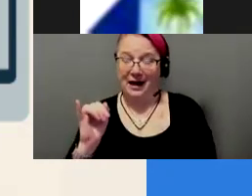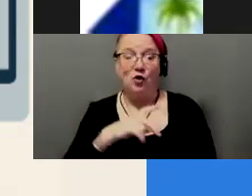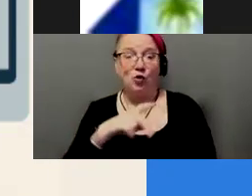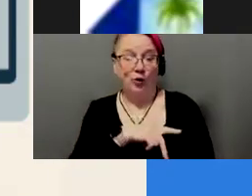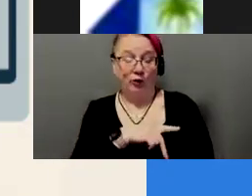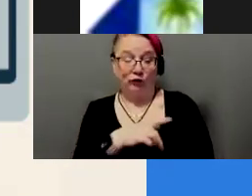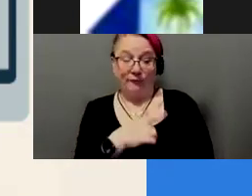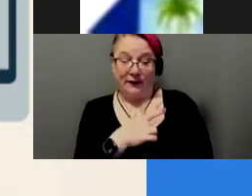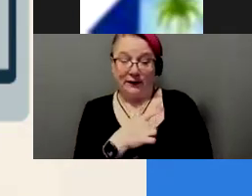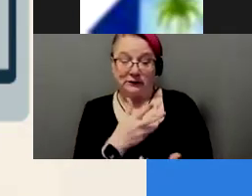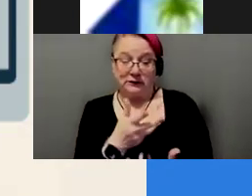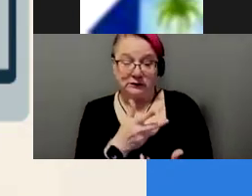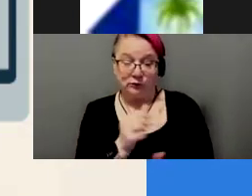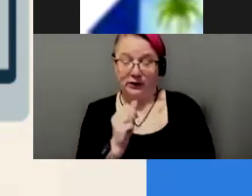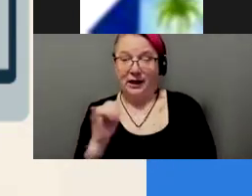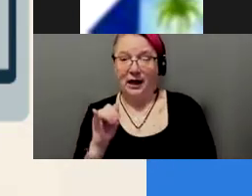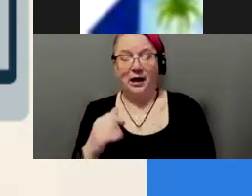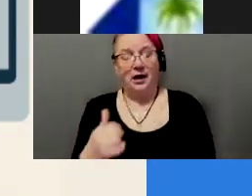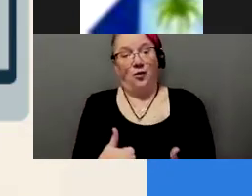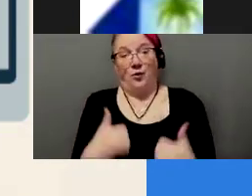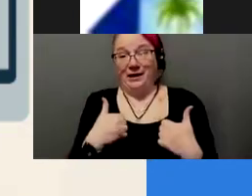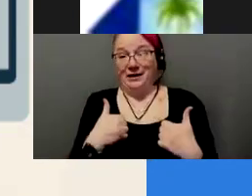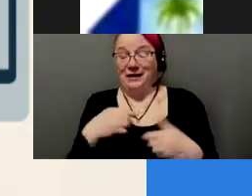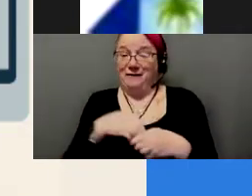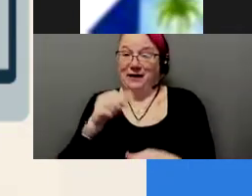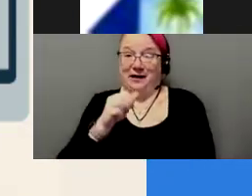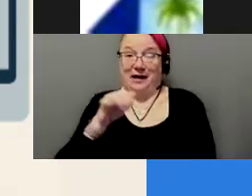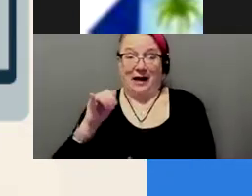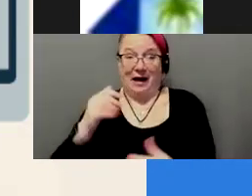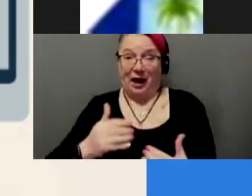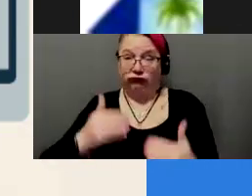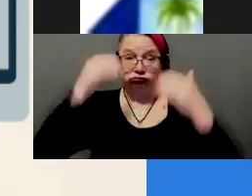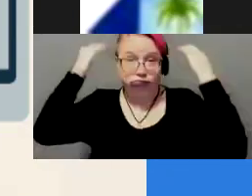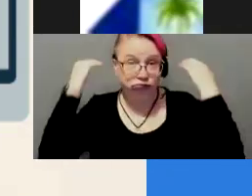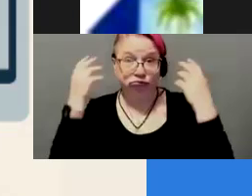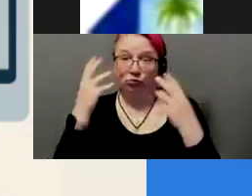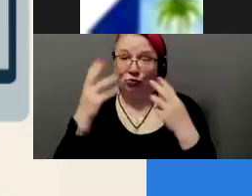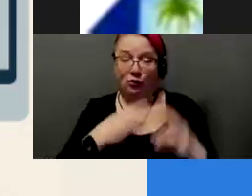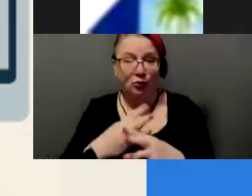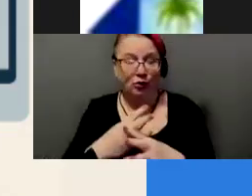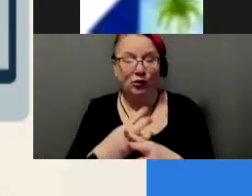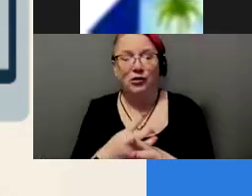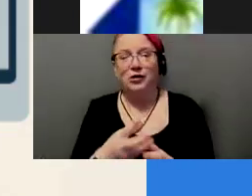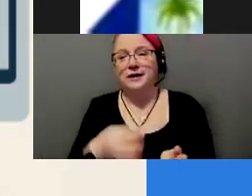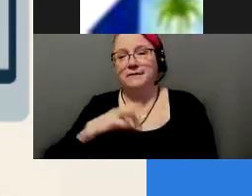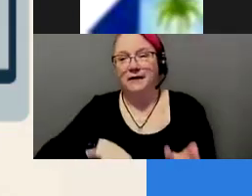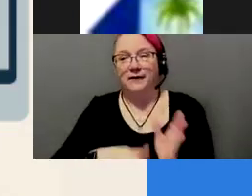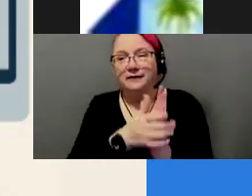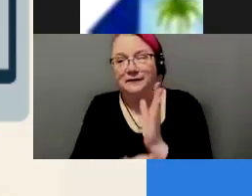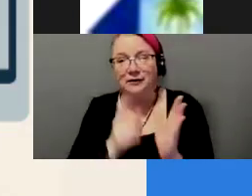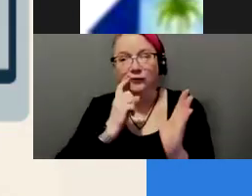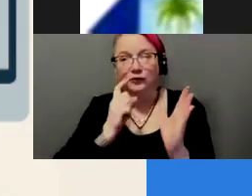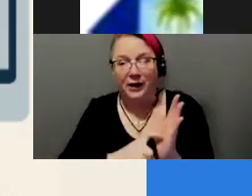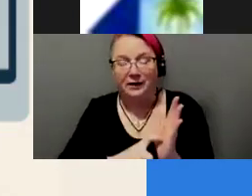AI, we now live in an AI-drenched world. It's beneficial to have skills in recognizing it and understanding